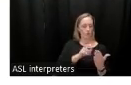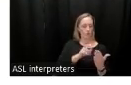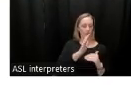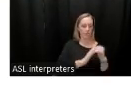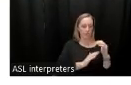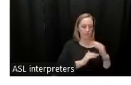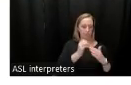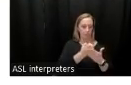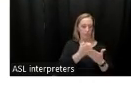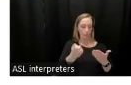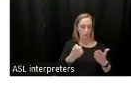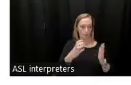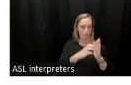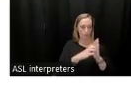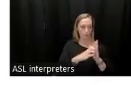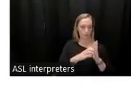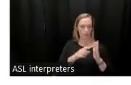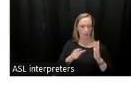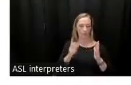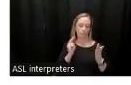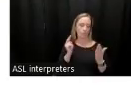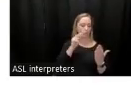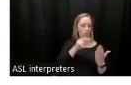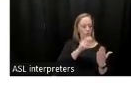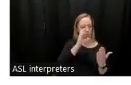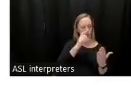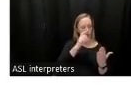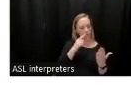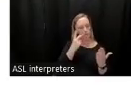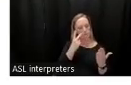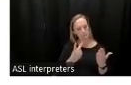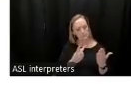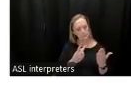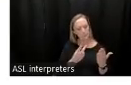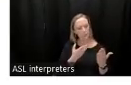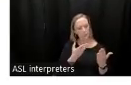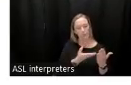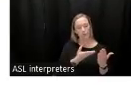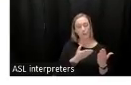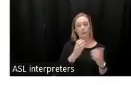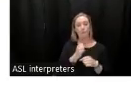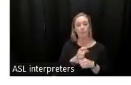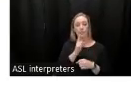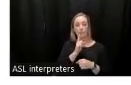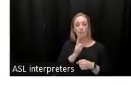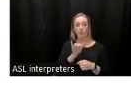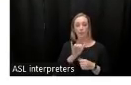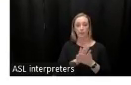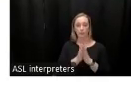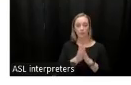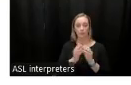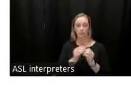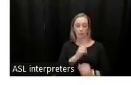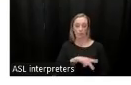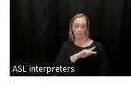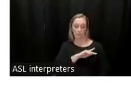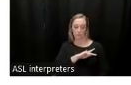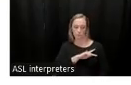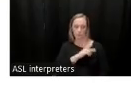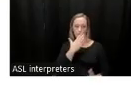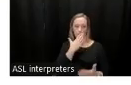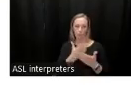they'll look for to see how that's. So make sure that you personalize that well and describe, your access to